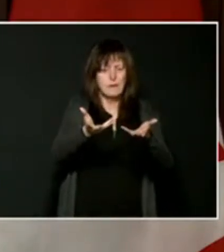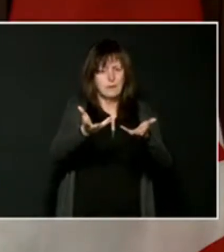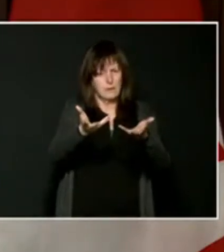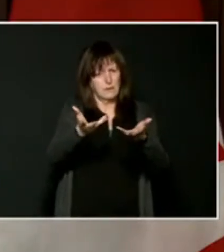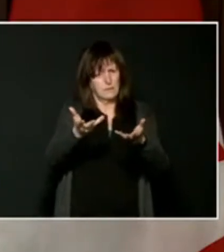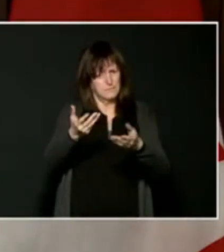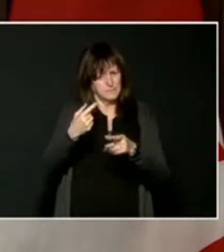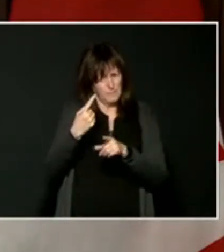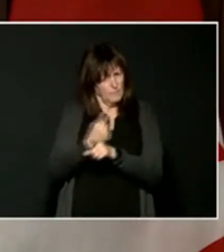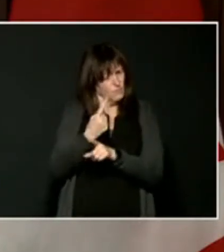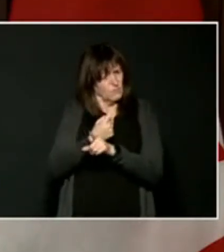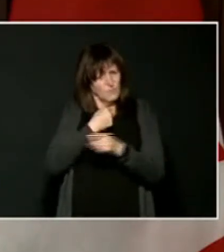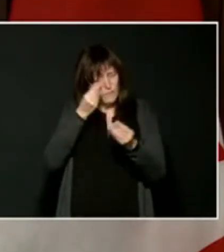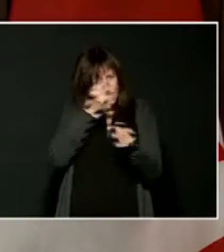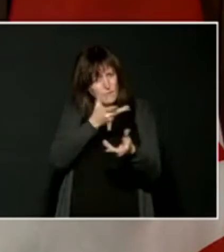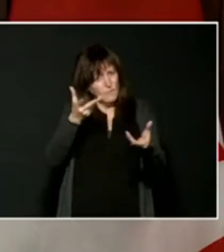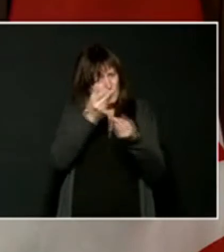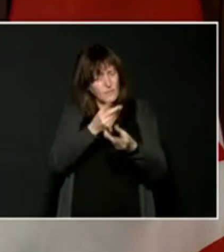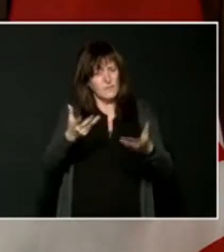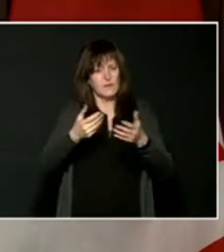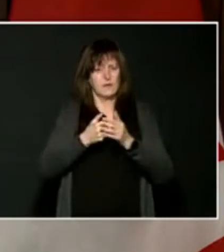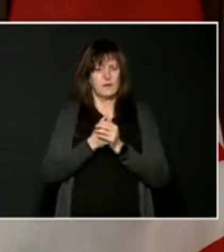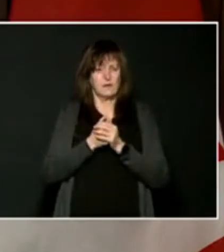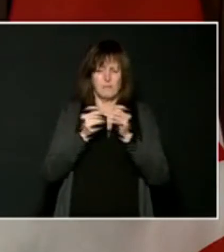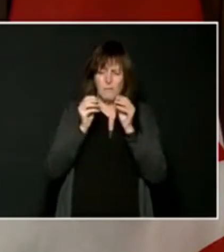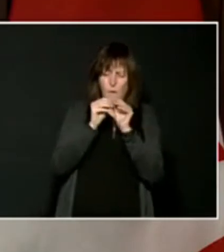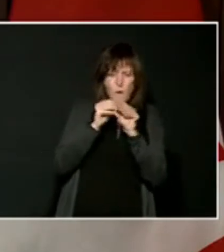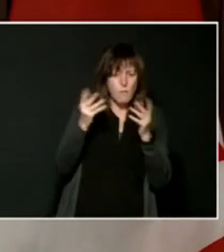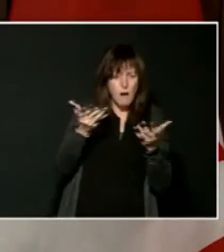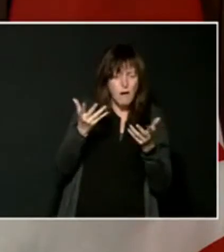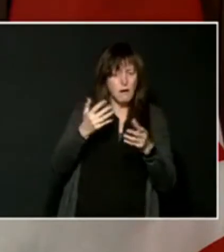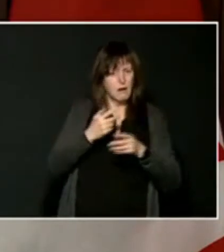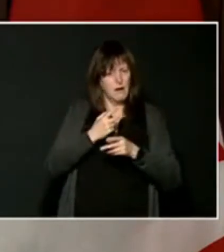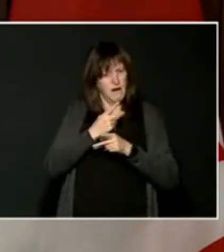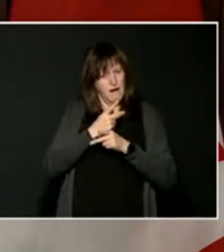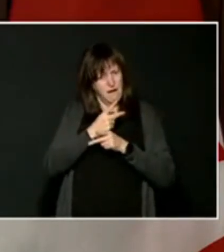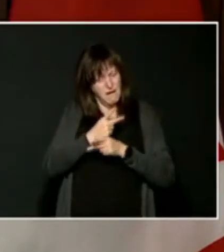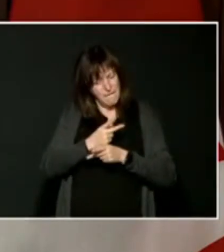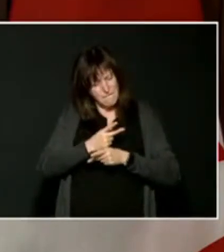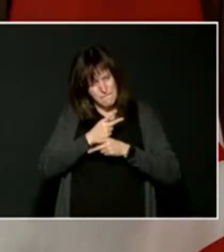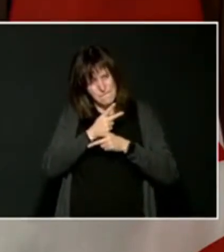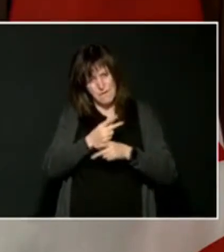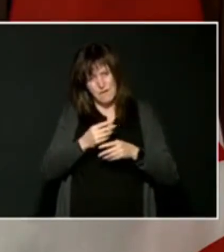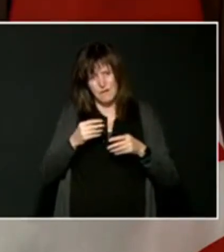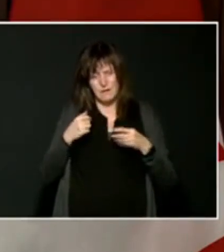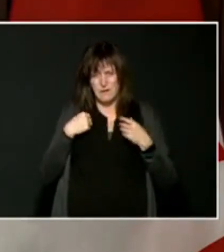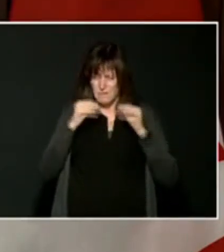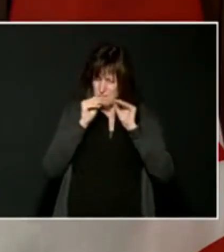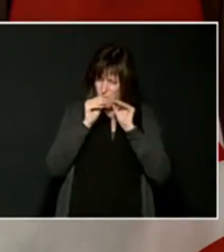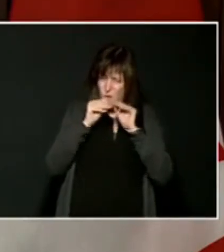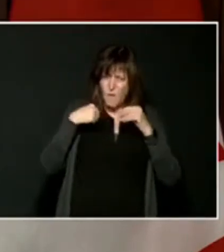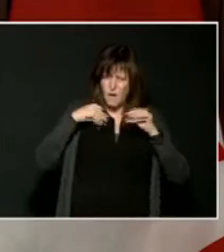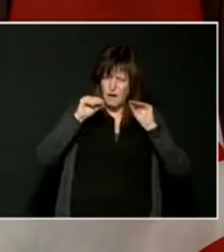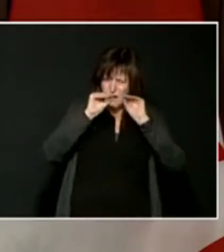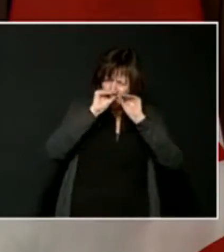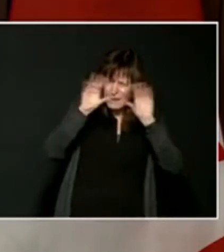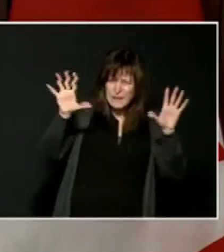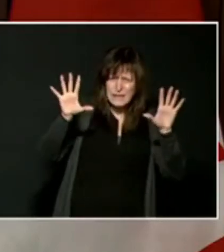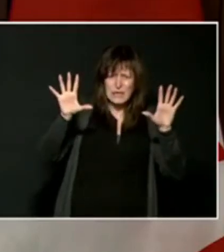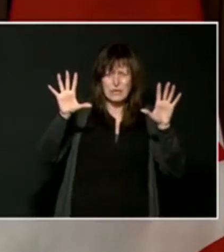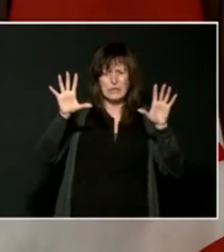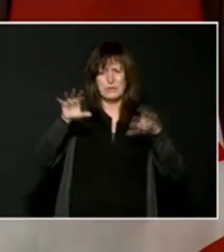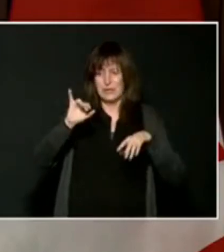more decisive you are early on, the more that you work to get the infection under control, the more that